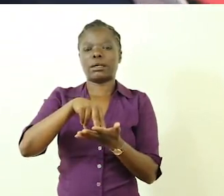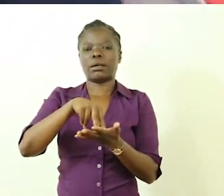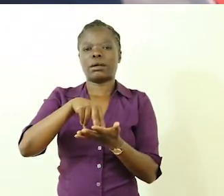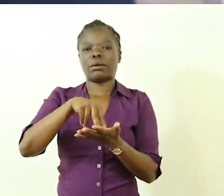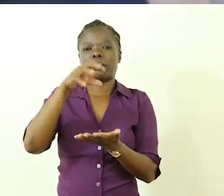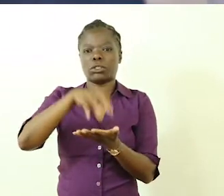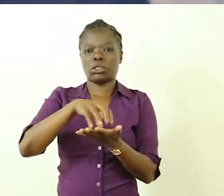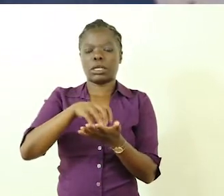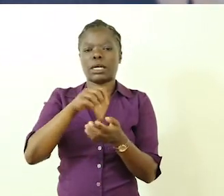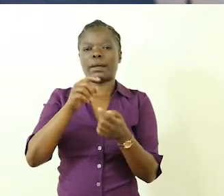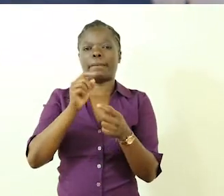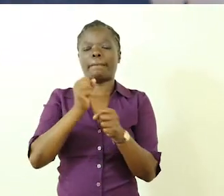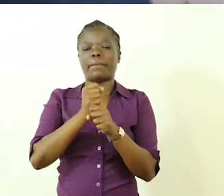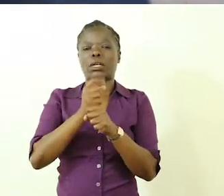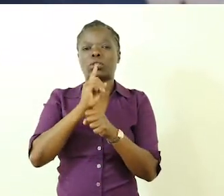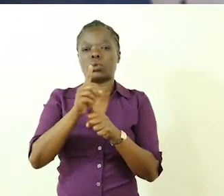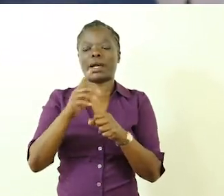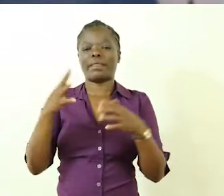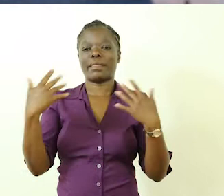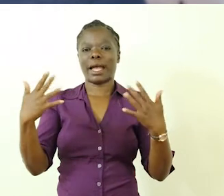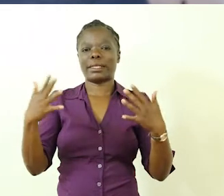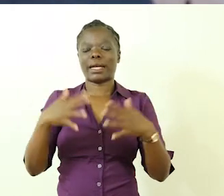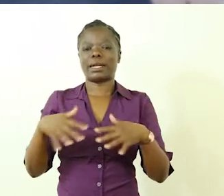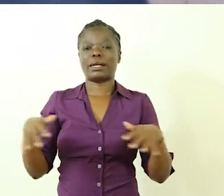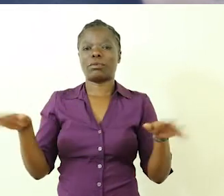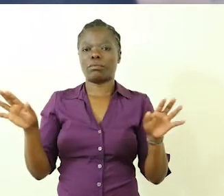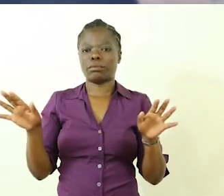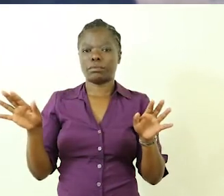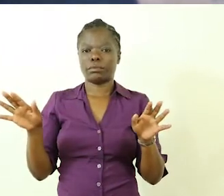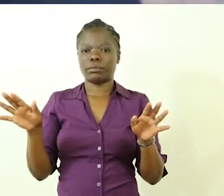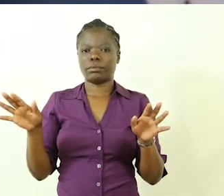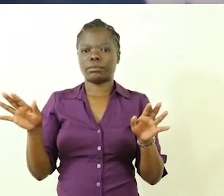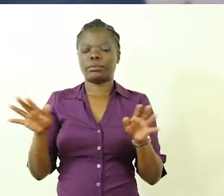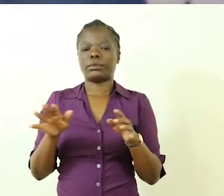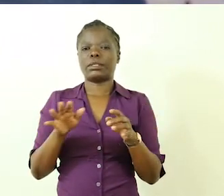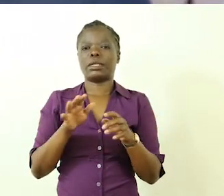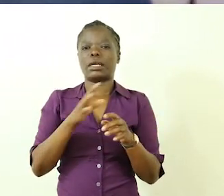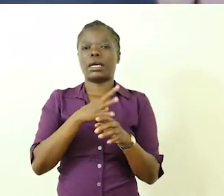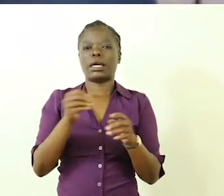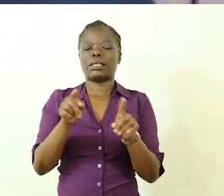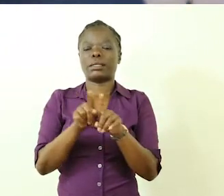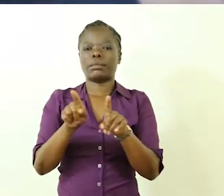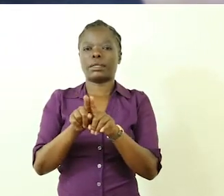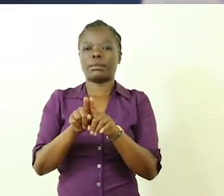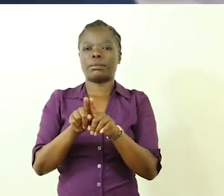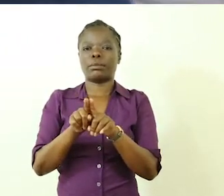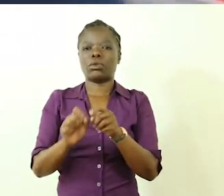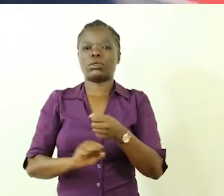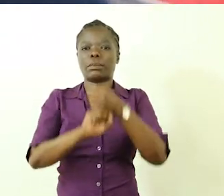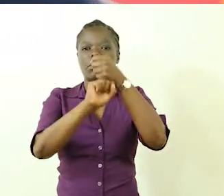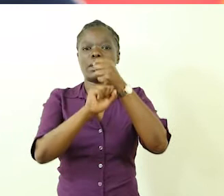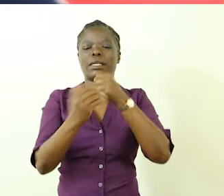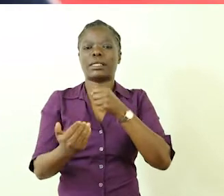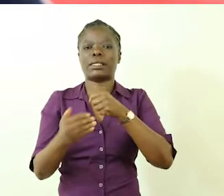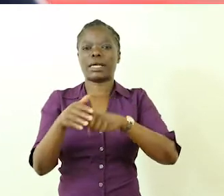And then make sure that the hands are spread out. And then you support the